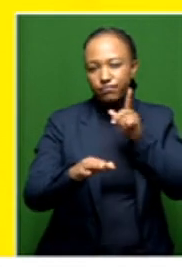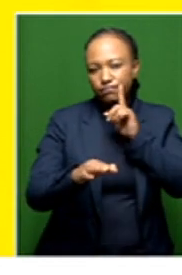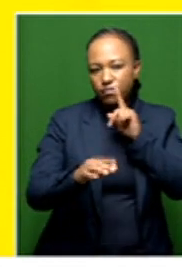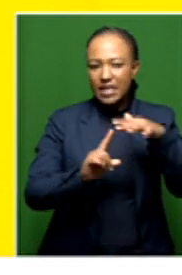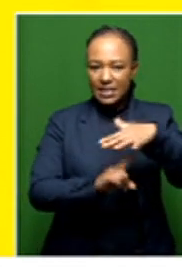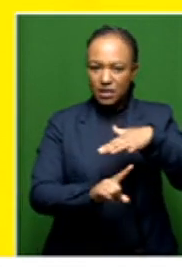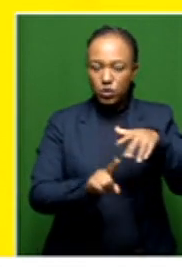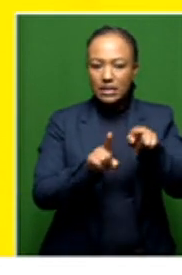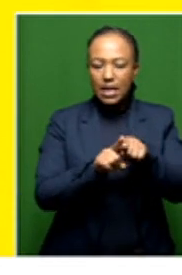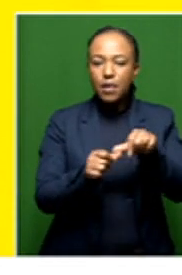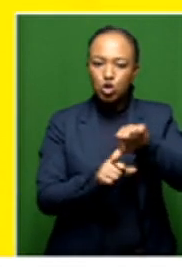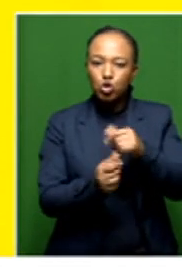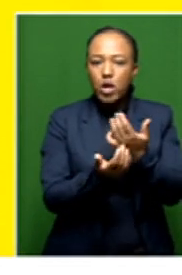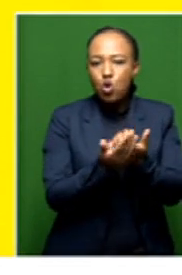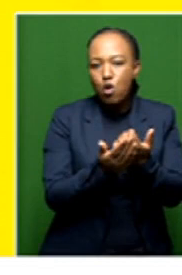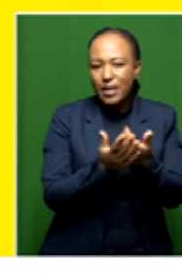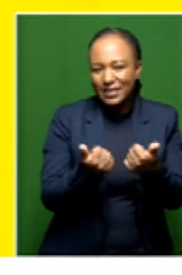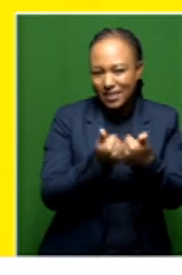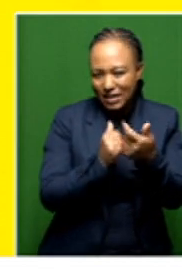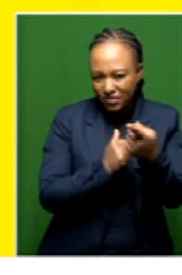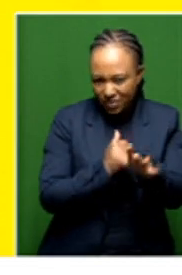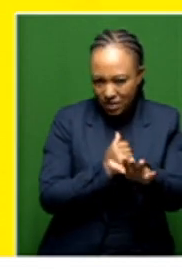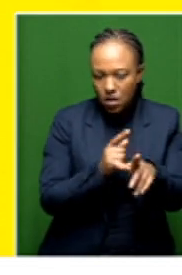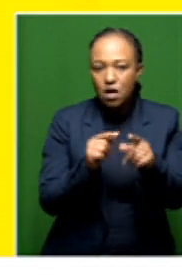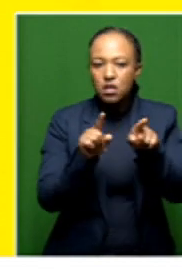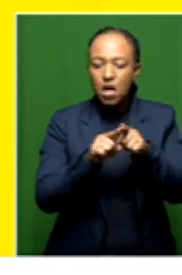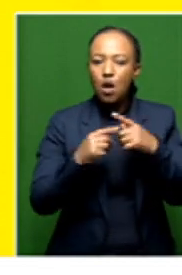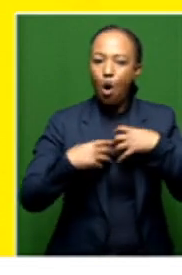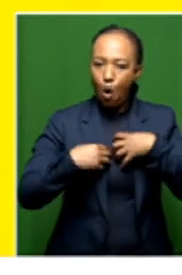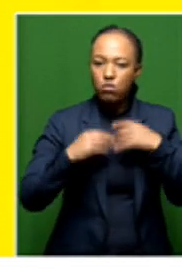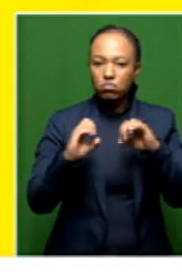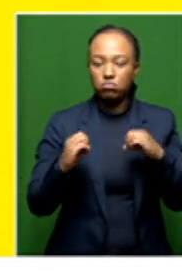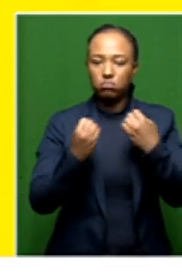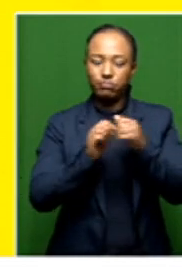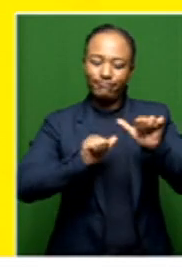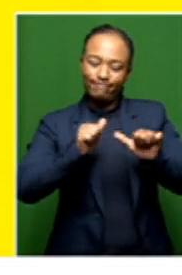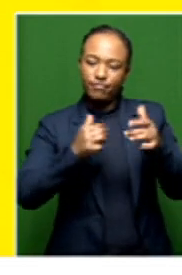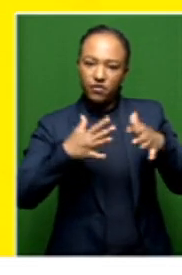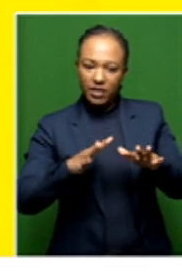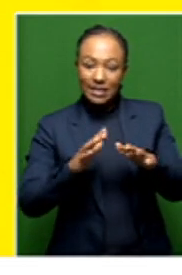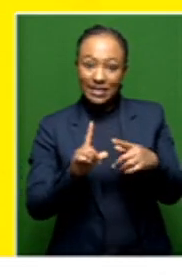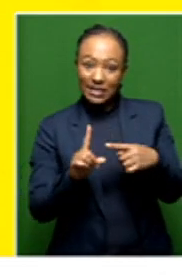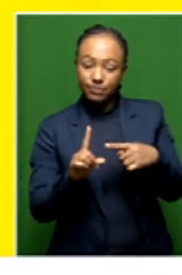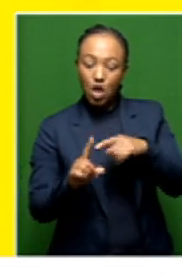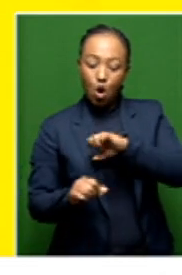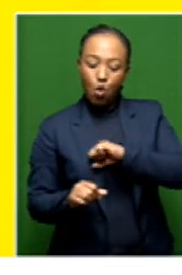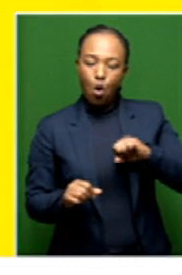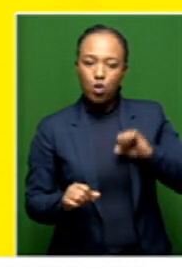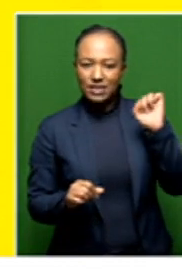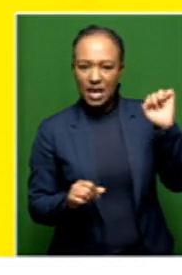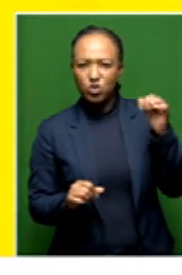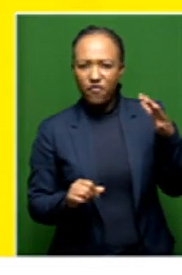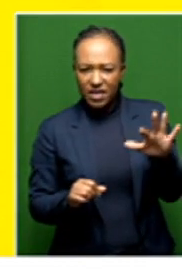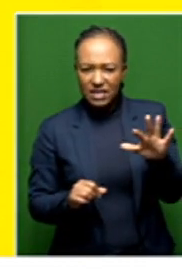emerging socio-economic challenges, and also conducted its own organizational assessment. Cosatu says that the Central Committee